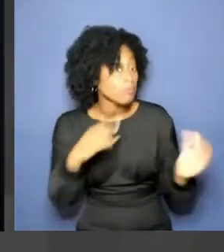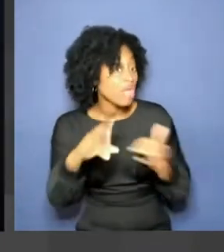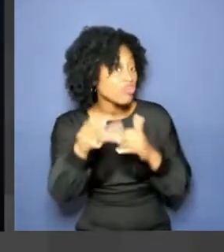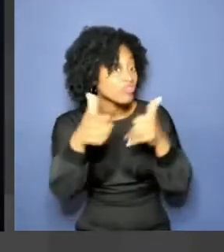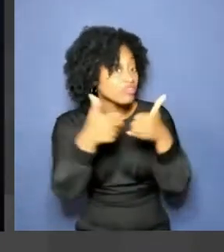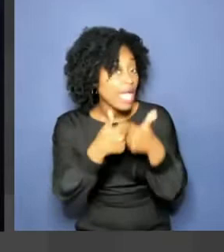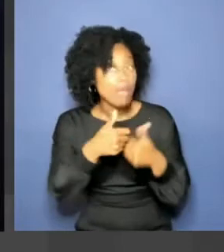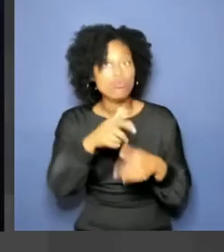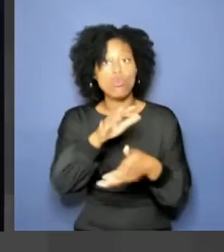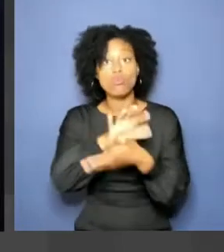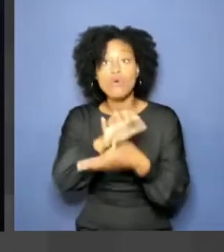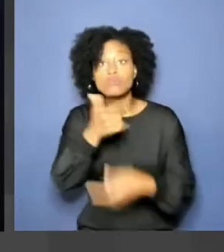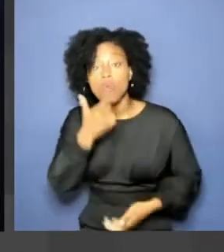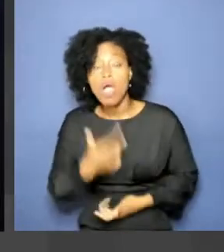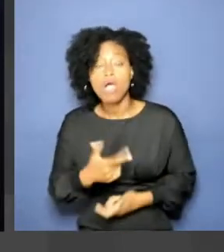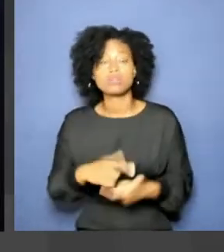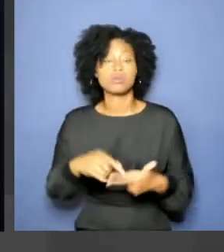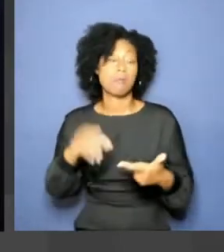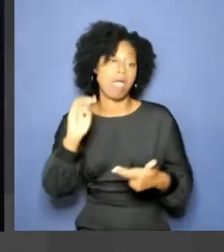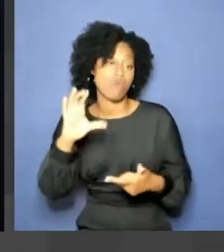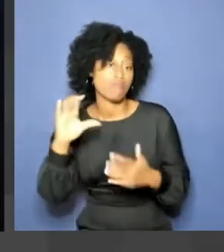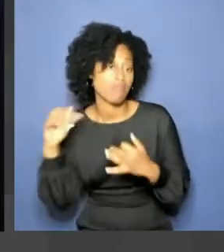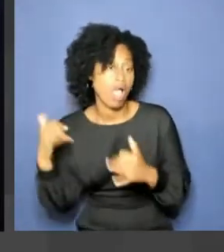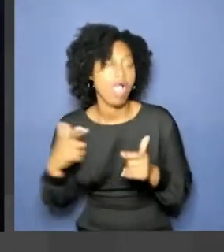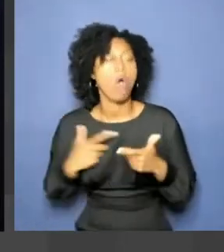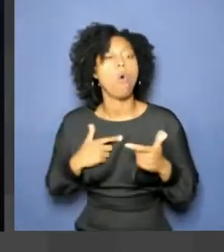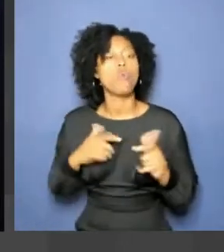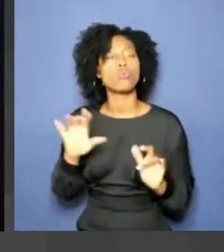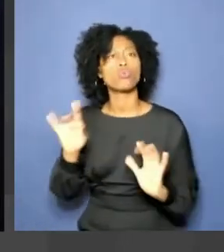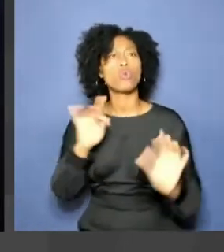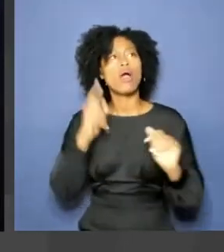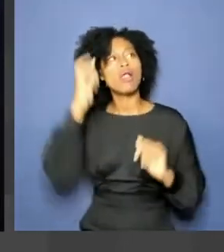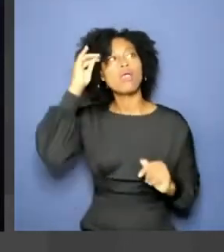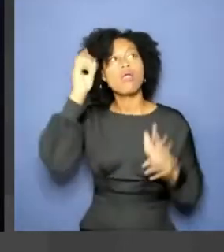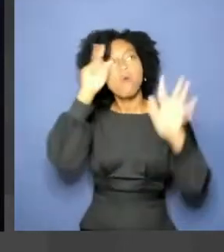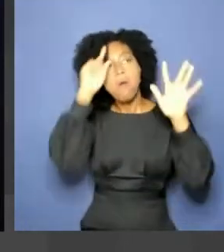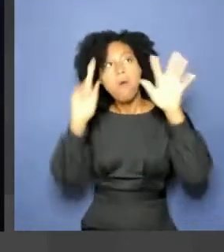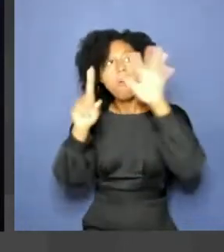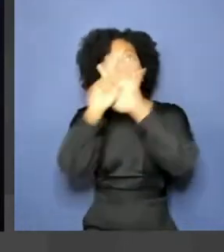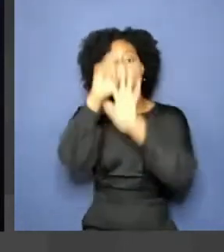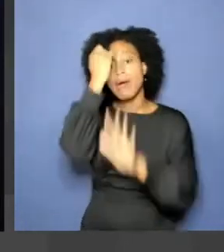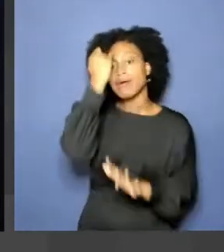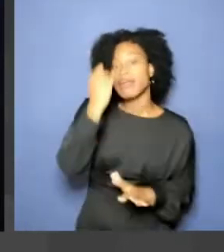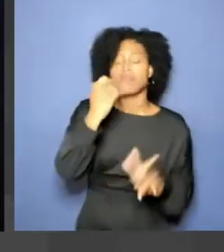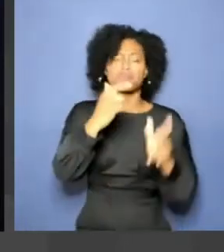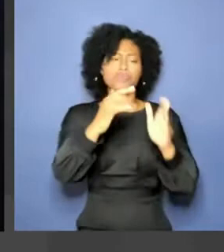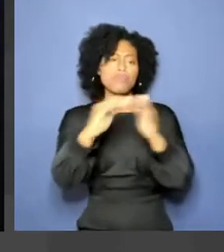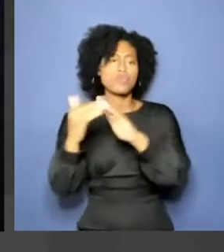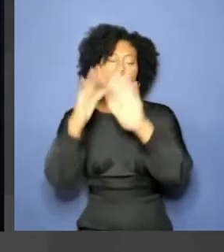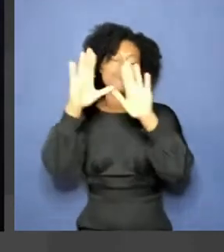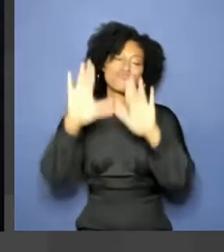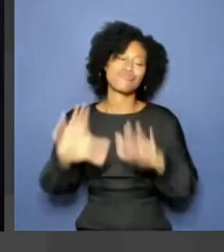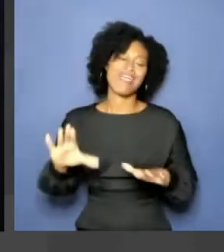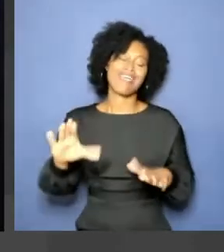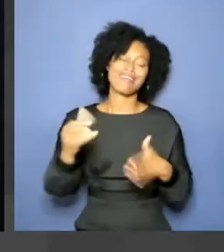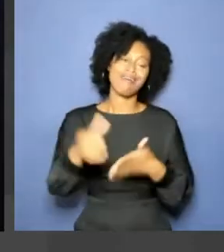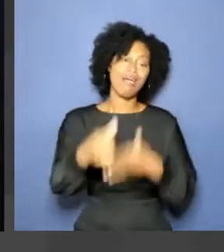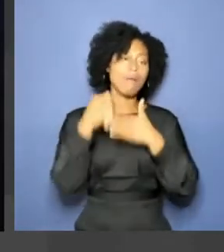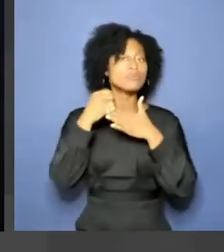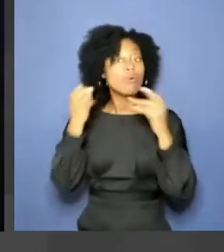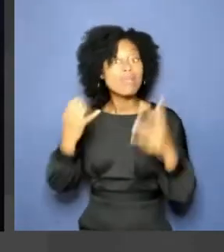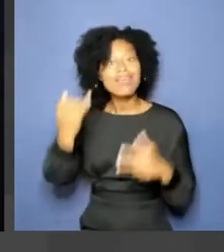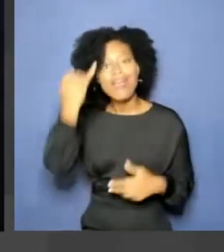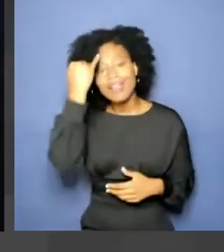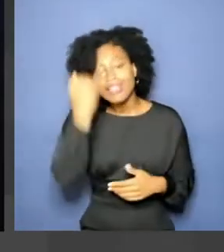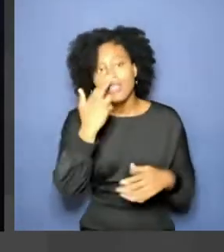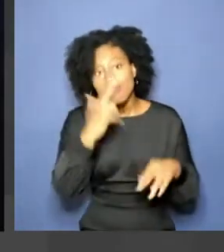And the community is also a great help. They have so many ideas and they do so many fun things. So we